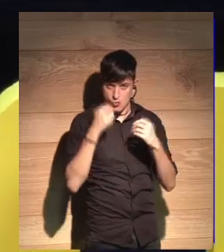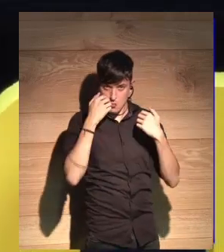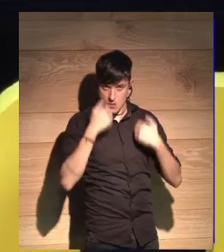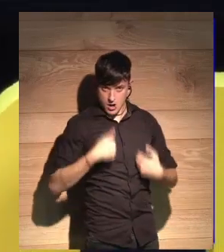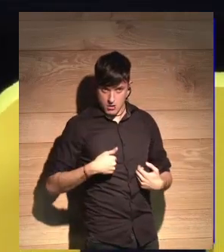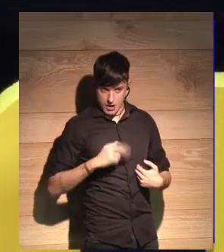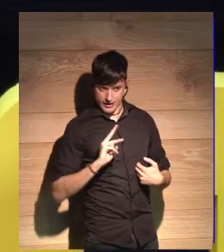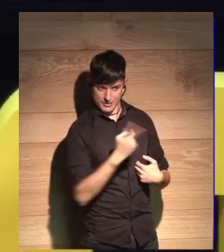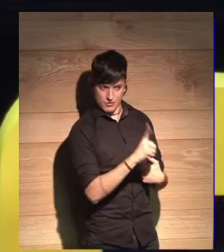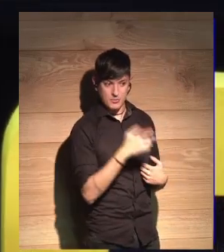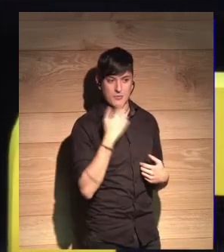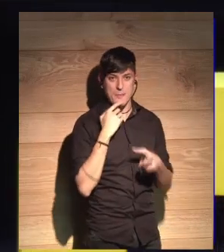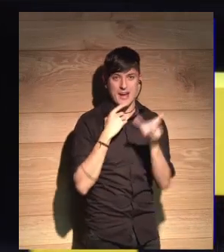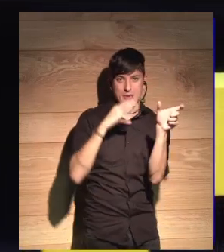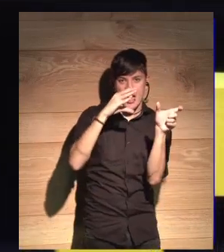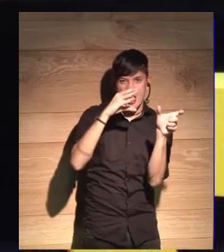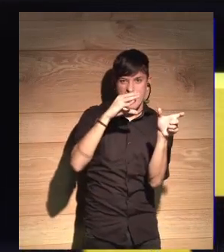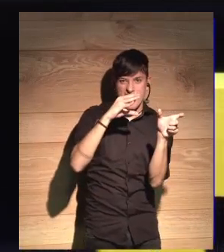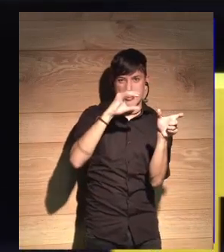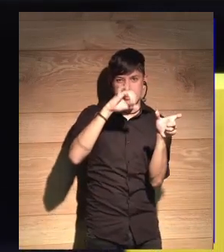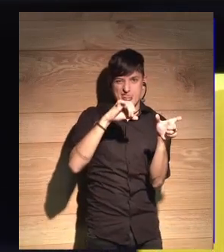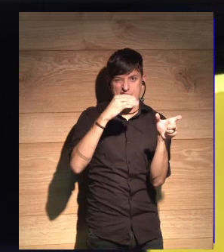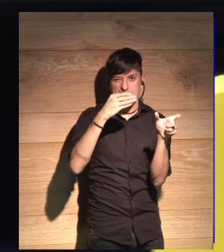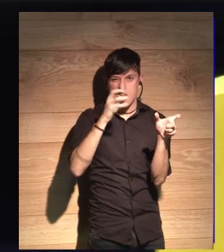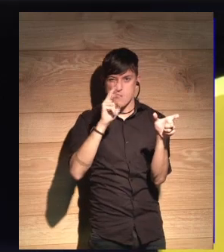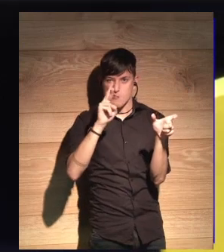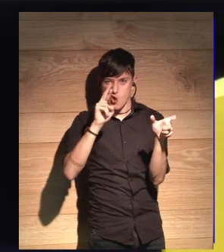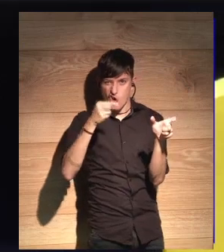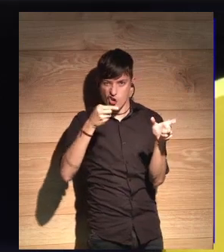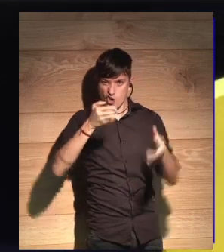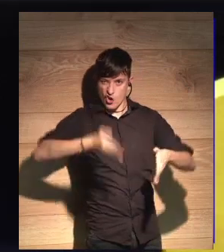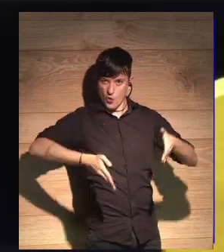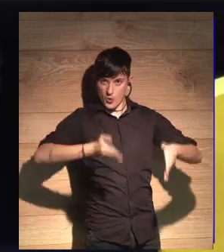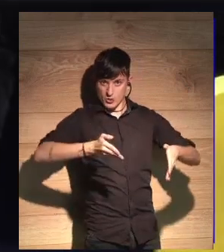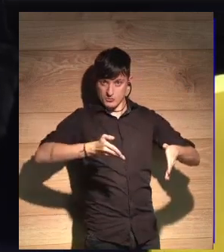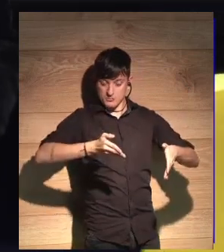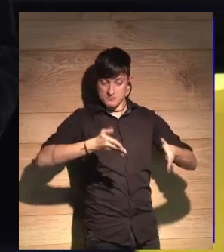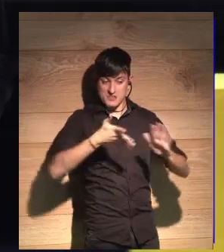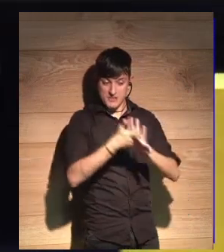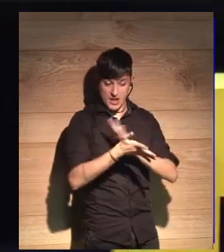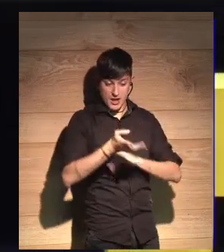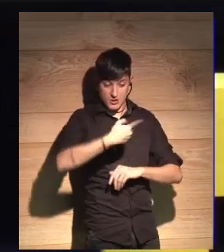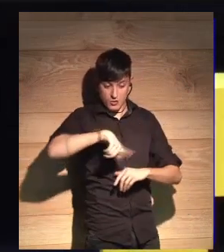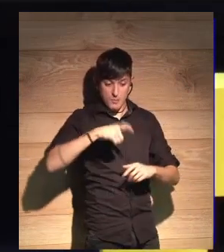service of humans. When she says that we are cyborgs, it doesn't mean that we are robots, but